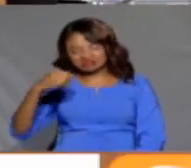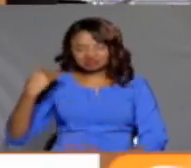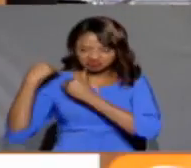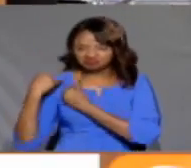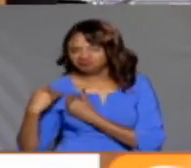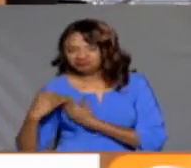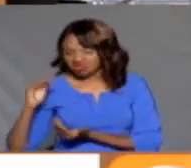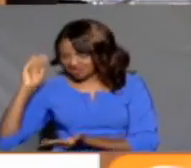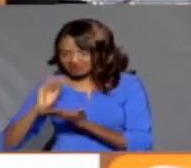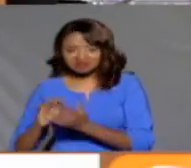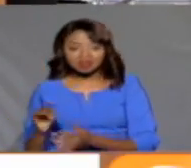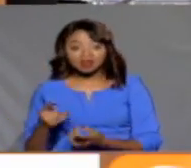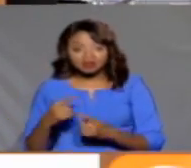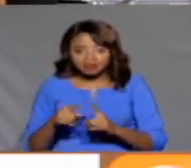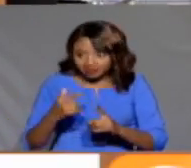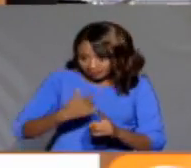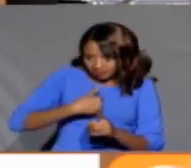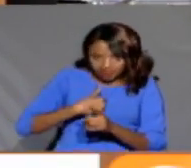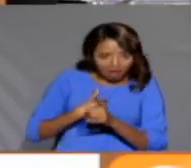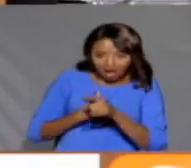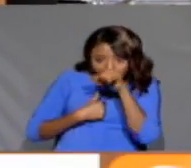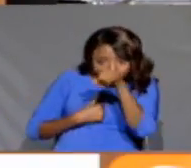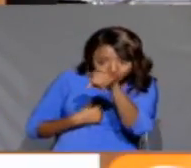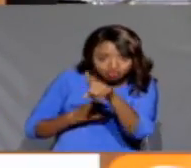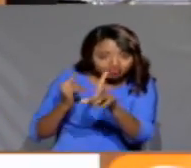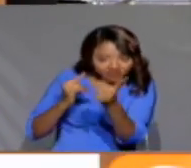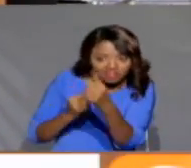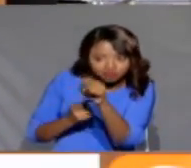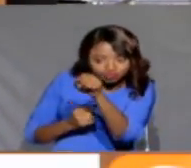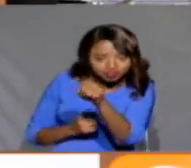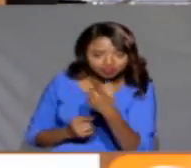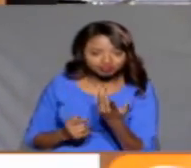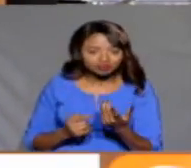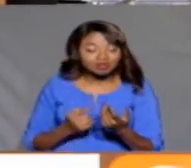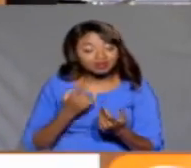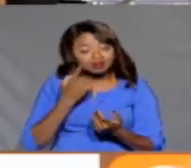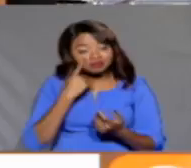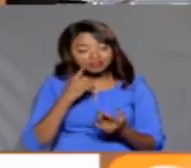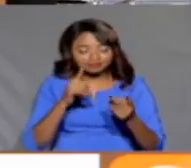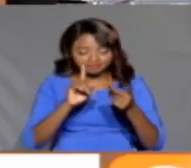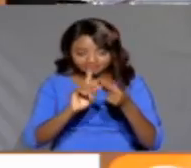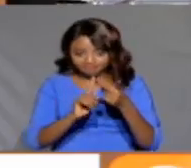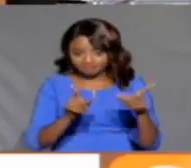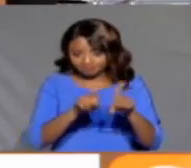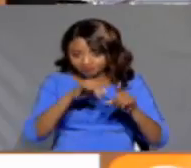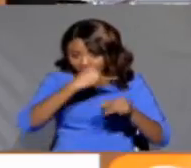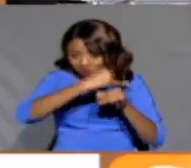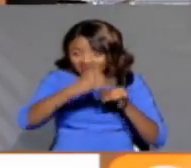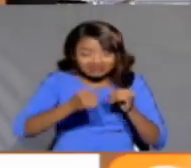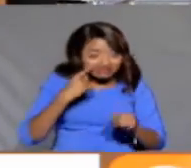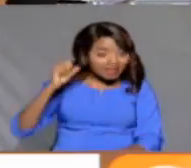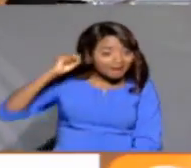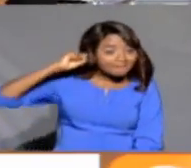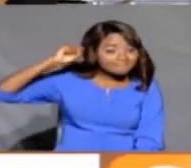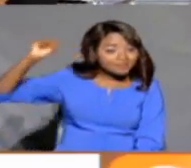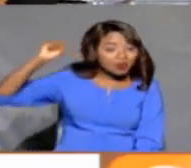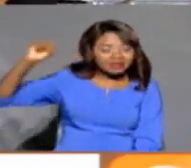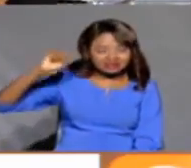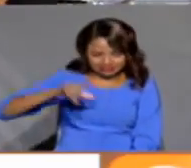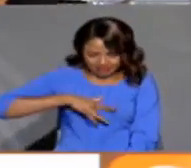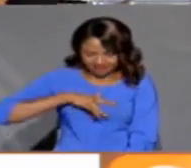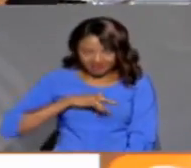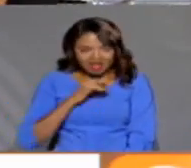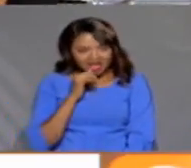That is the problem. Right. And then also, finally, when you look at the politics of it, you get the